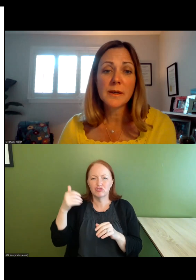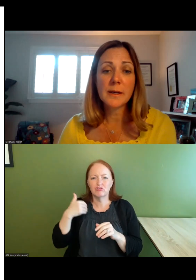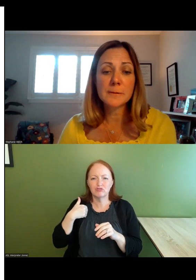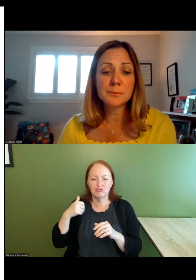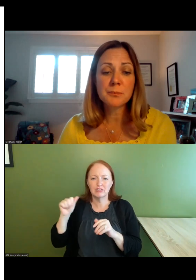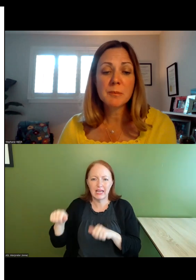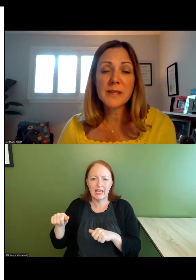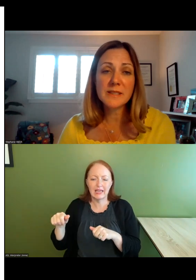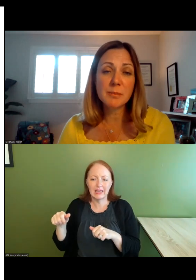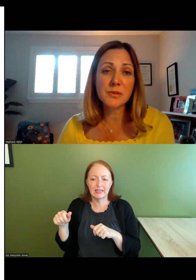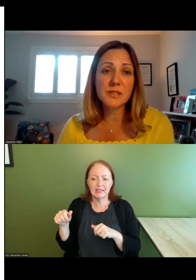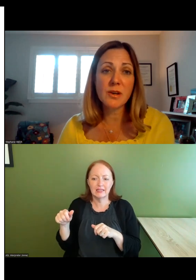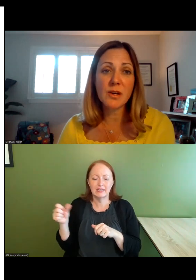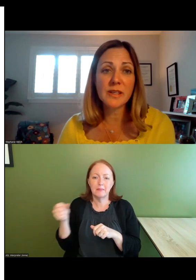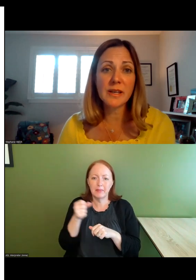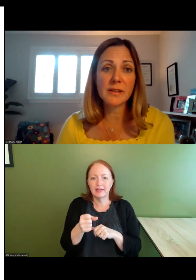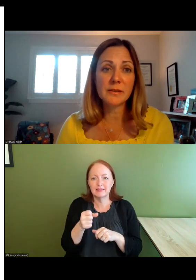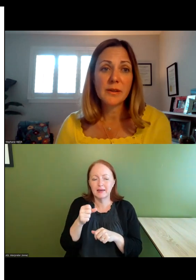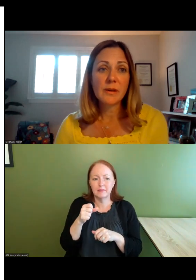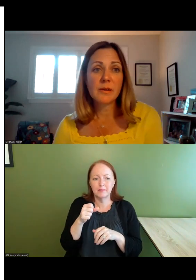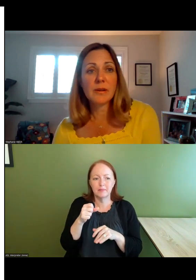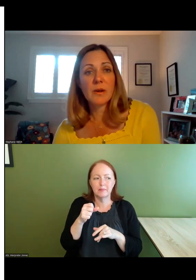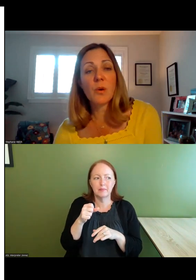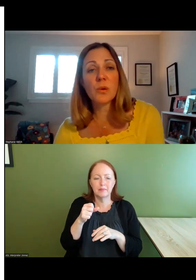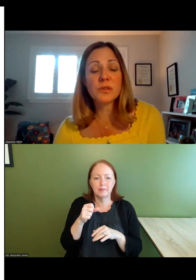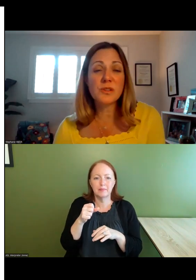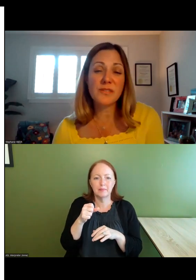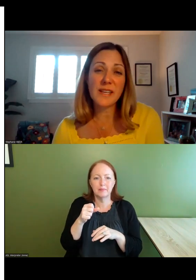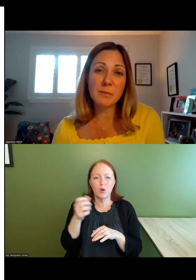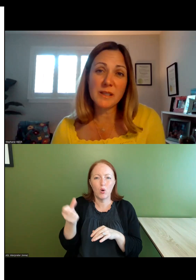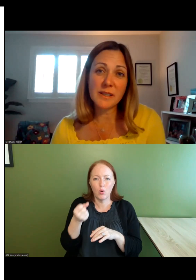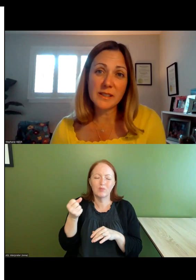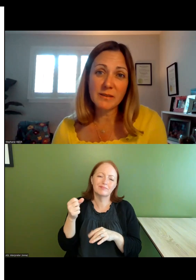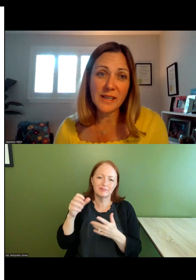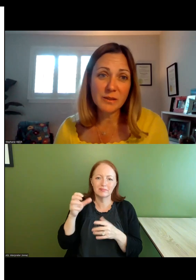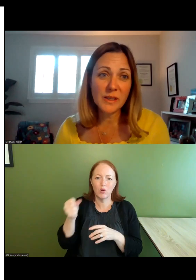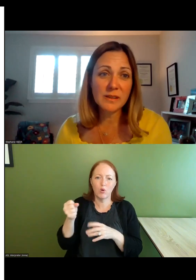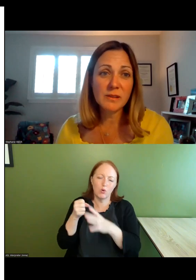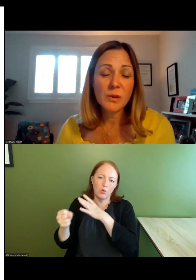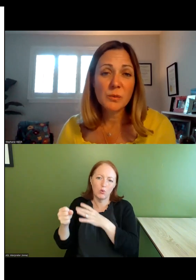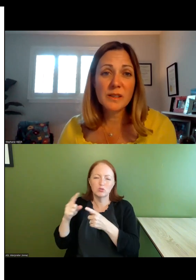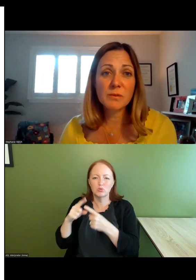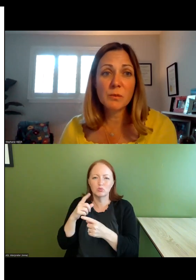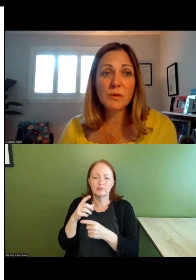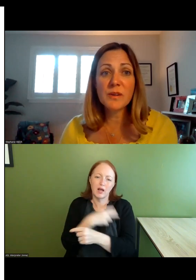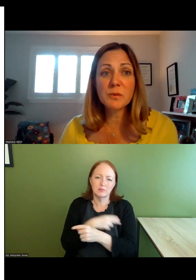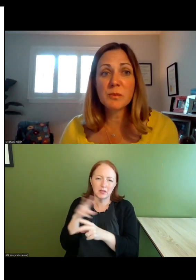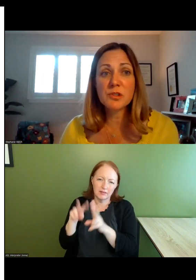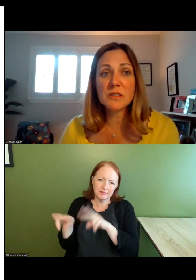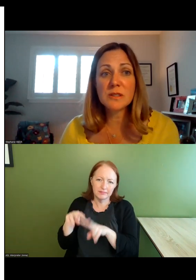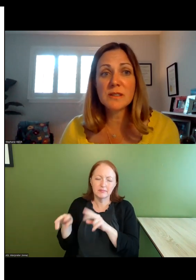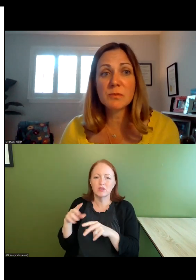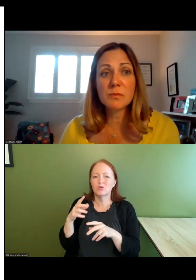to place the person on a hold so that they can be clinically evaluated, we felt